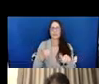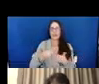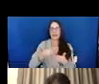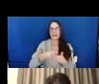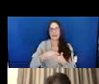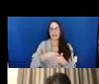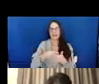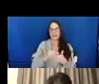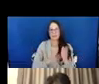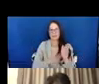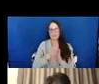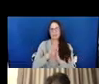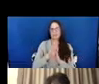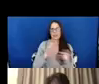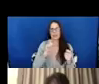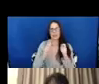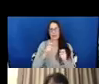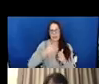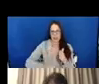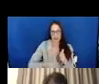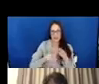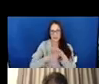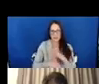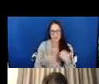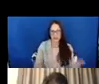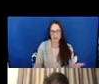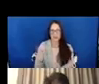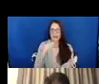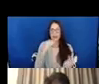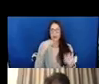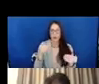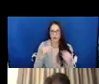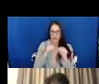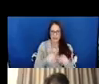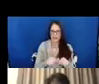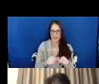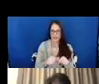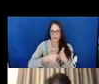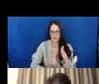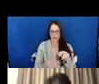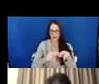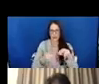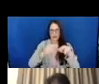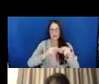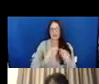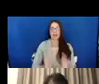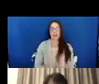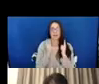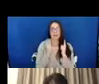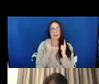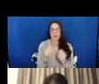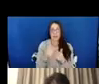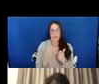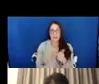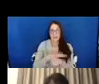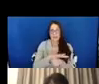of basic goods such as groceries continues to rise. Living in an expensive area such as California